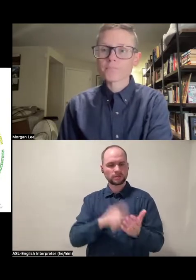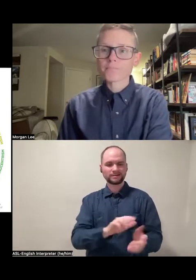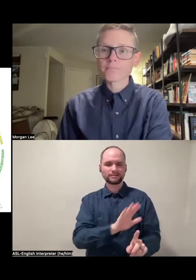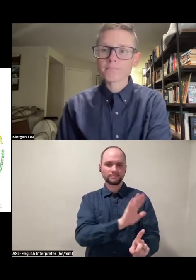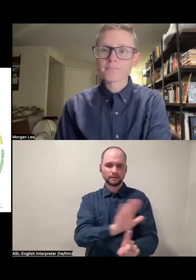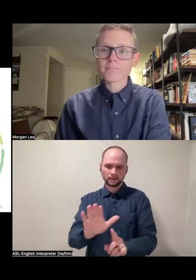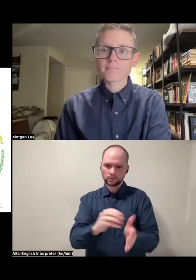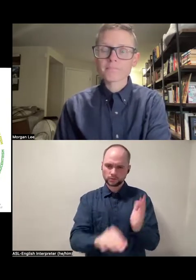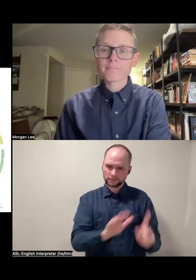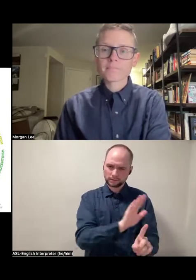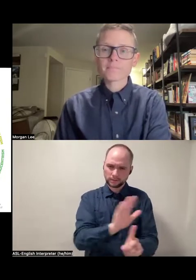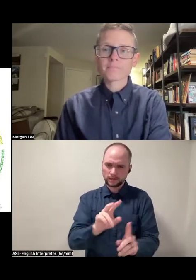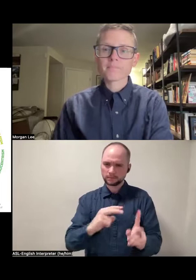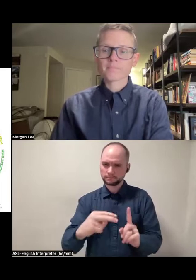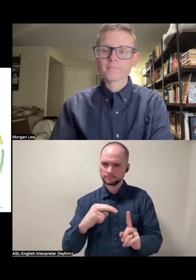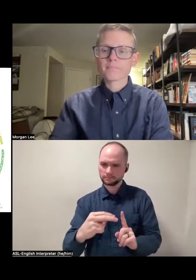classroom?